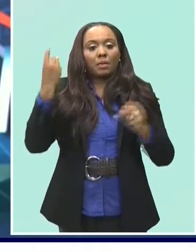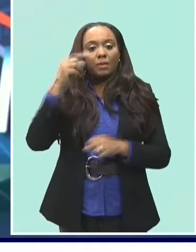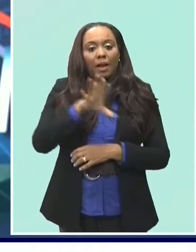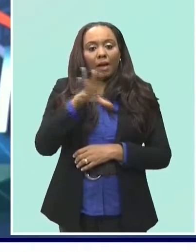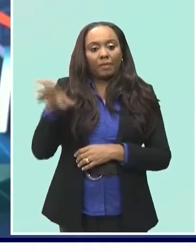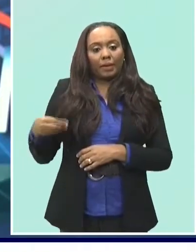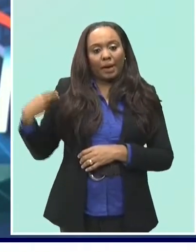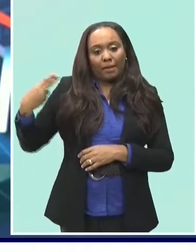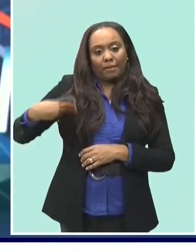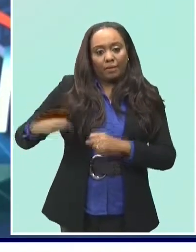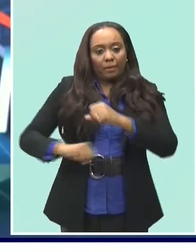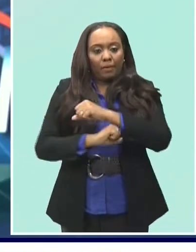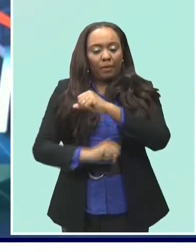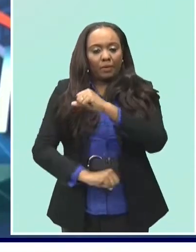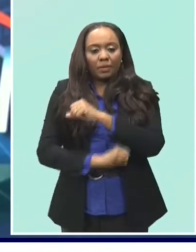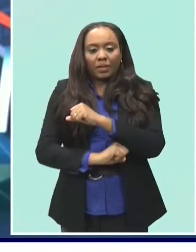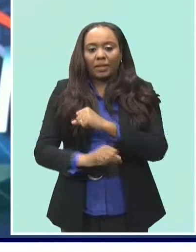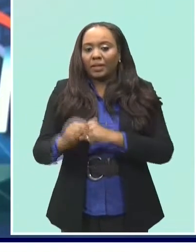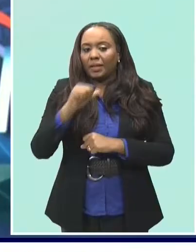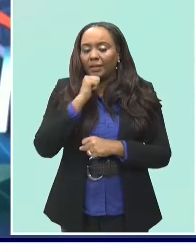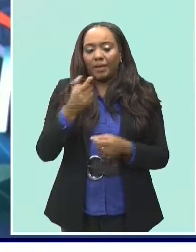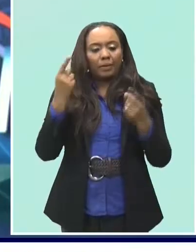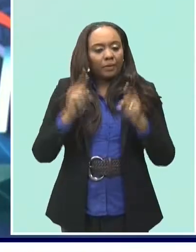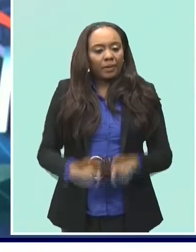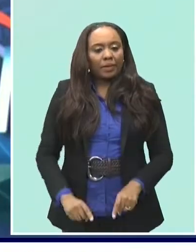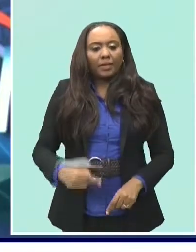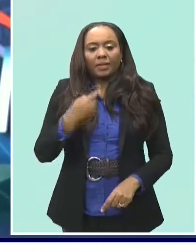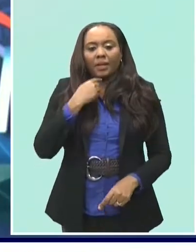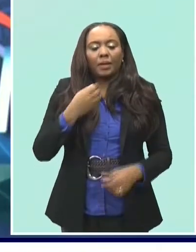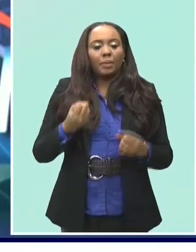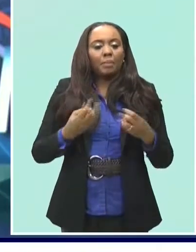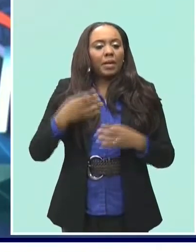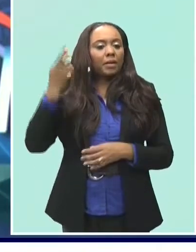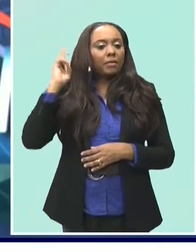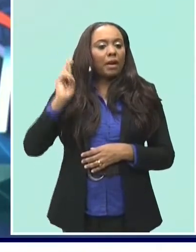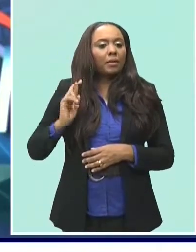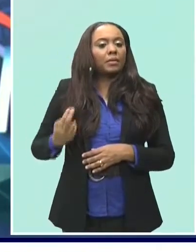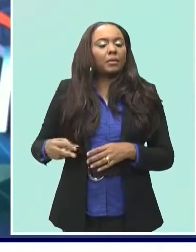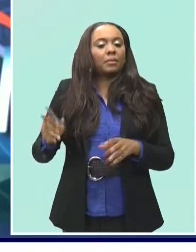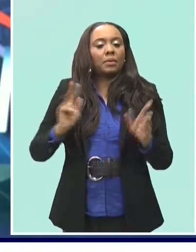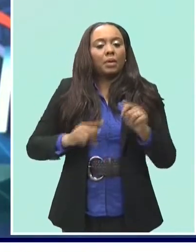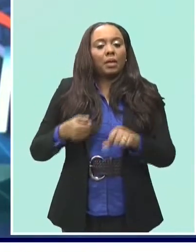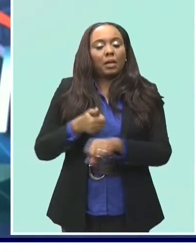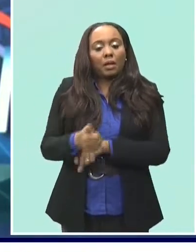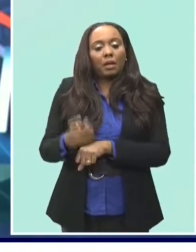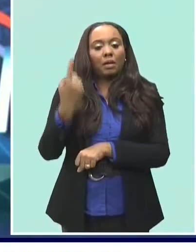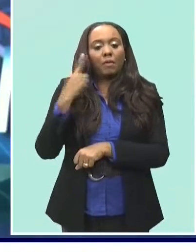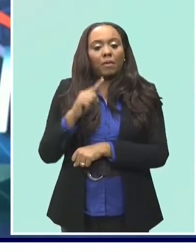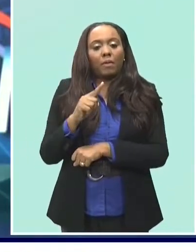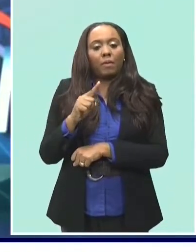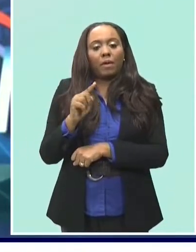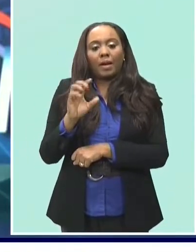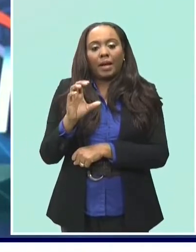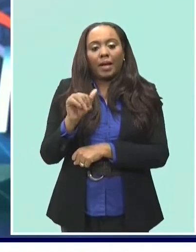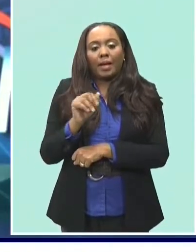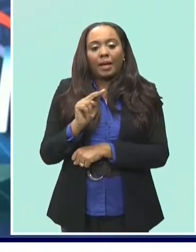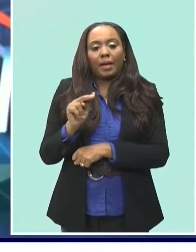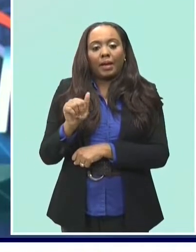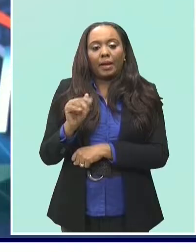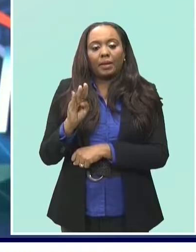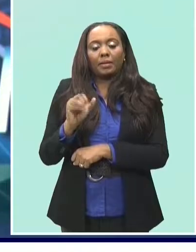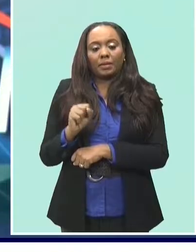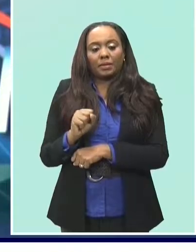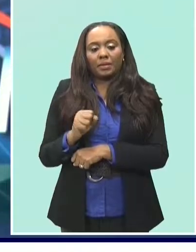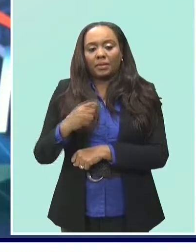Paul Simba-Rock, disagrees with this clause as he says many Rastafari have been convicted of cannabis-related offenses. He